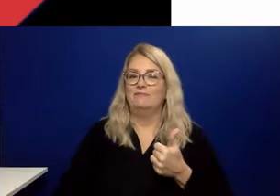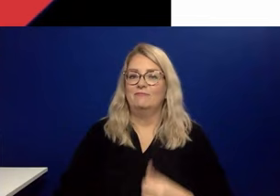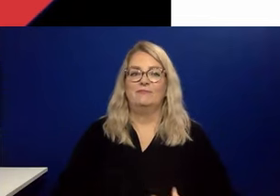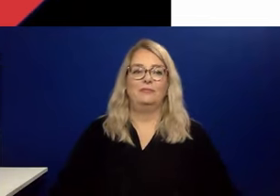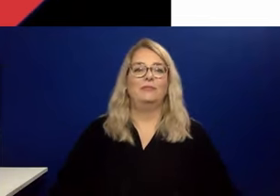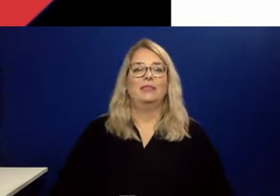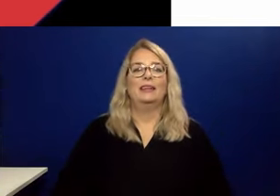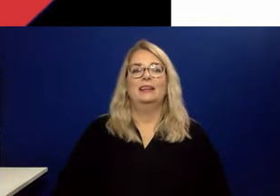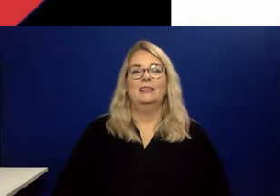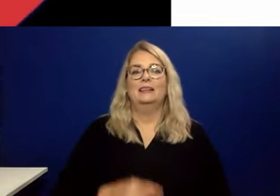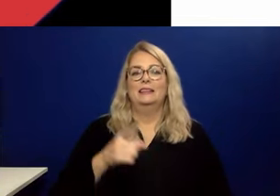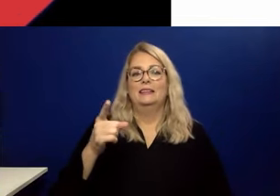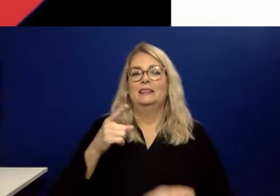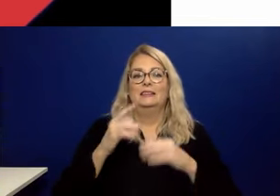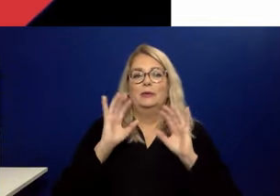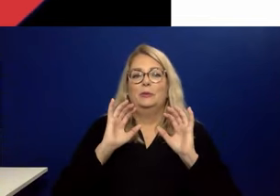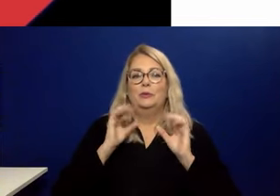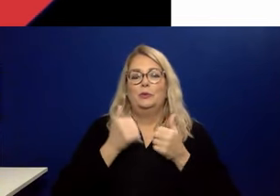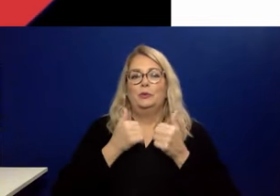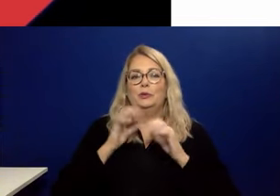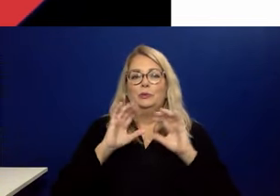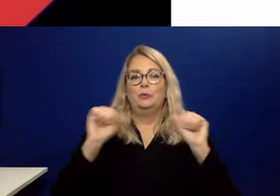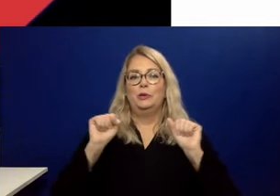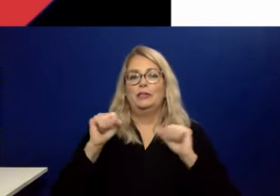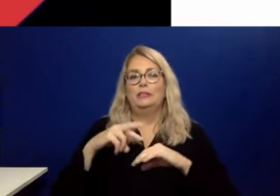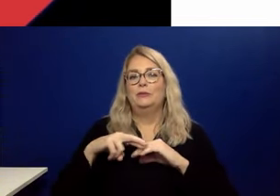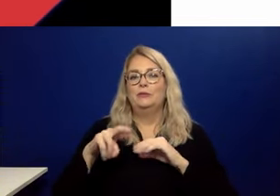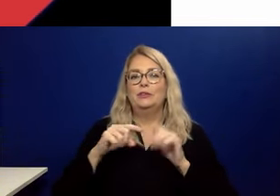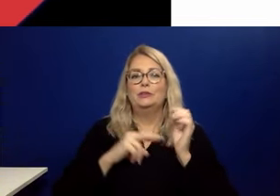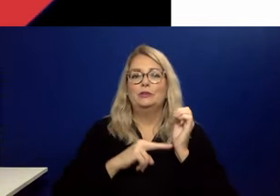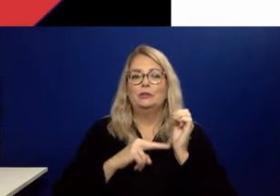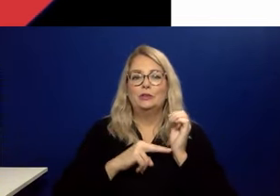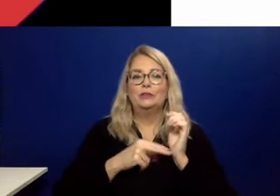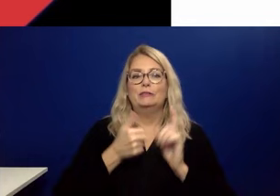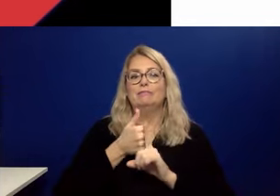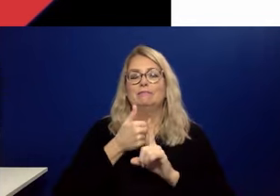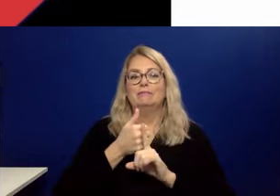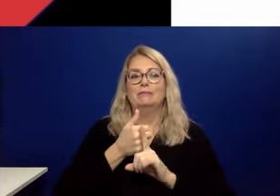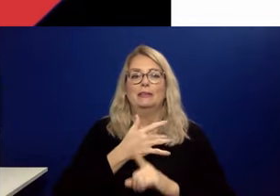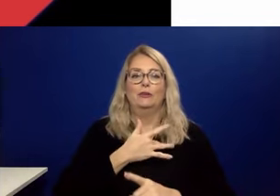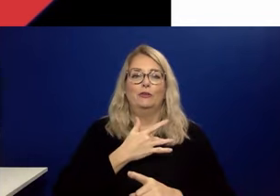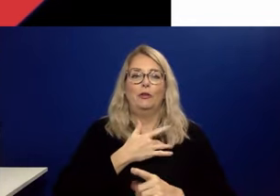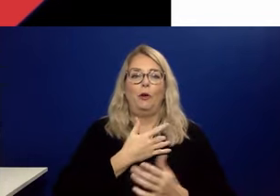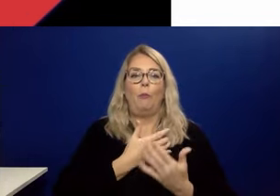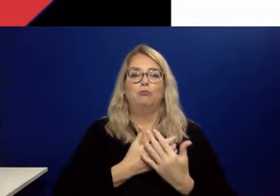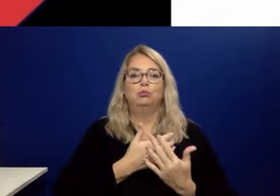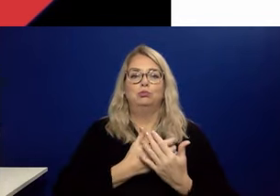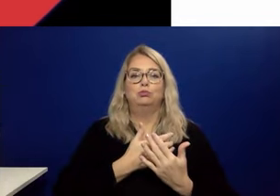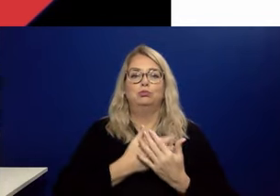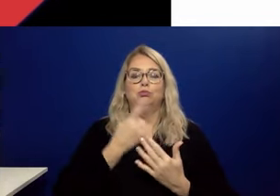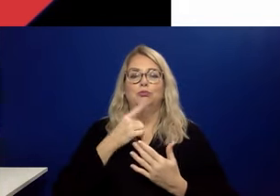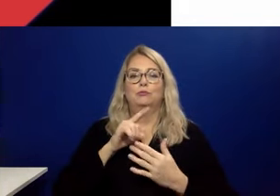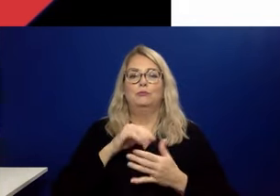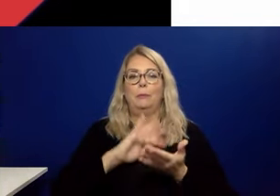What president referred to nurses as the beating heart of our medical system? Bill